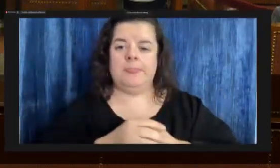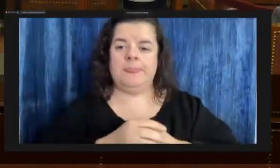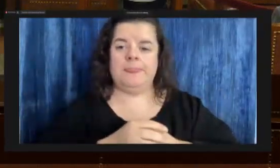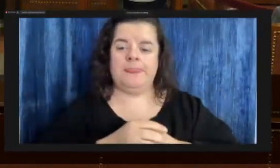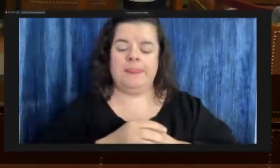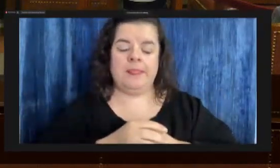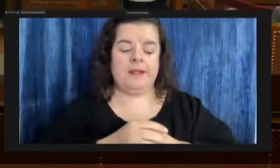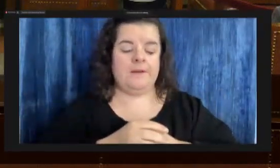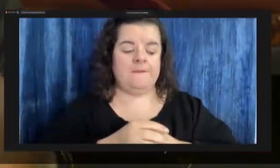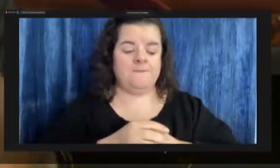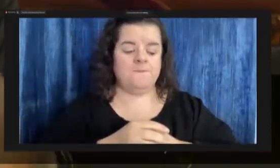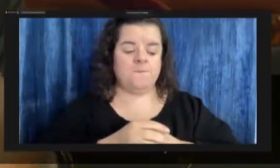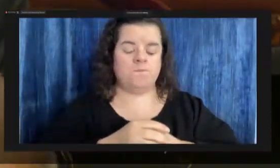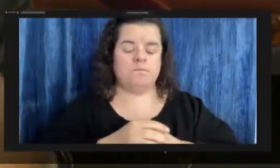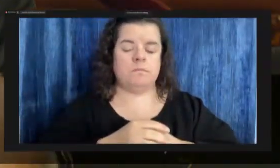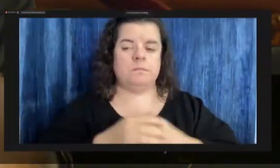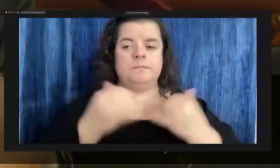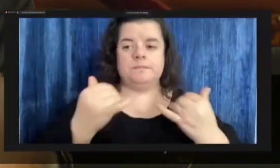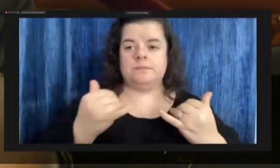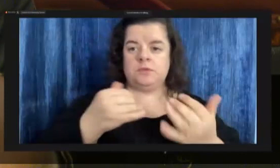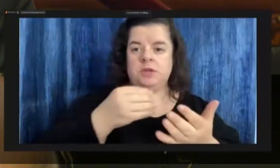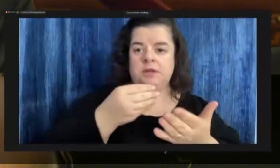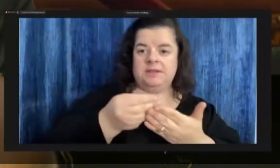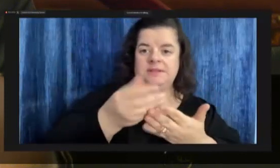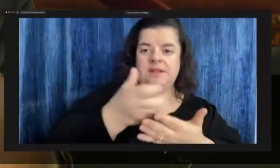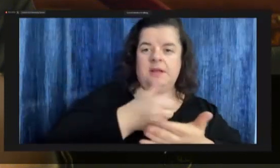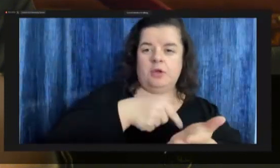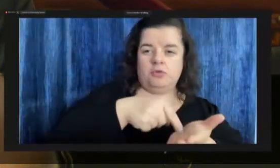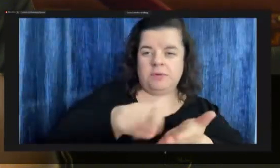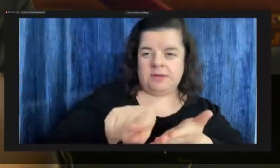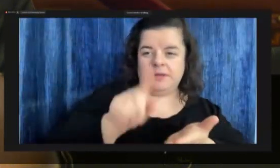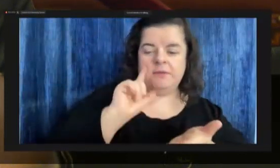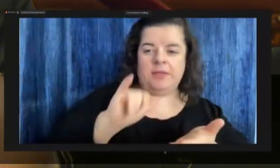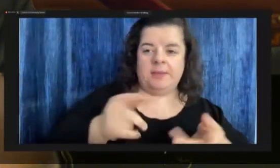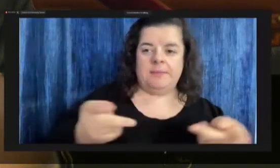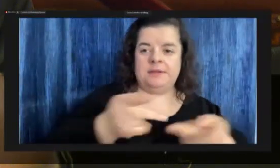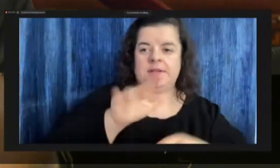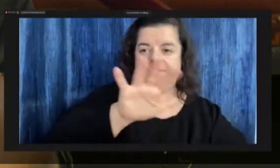The current salary for that position is